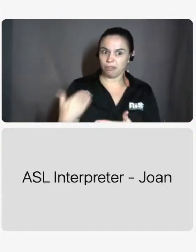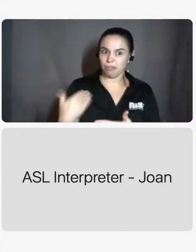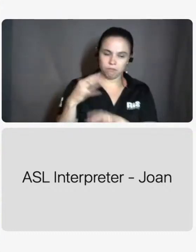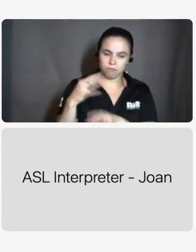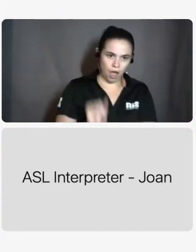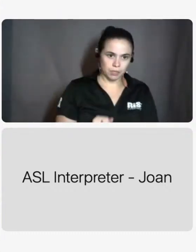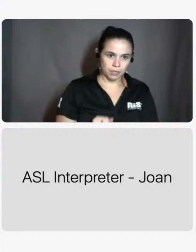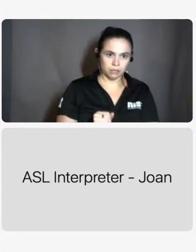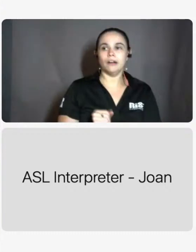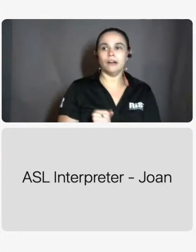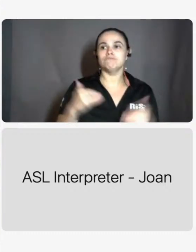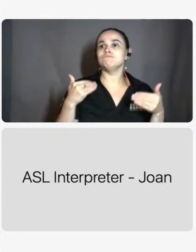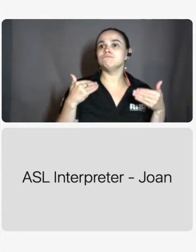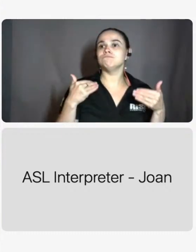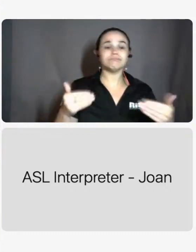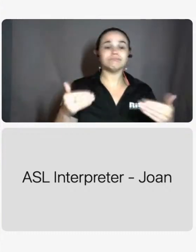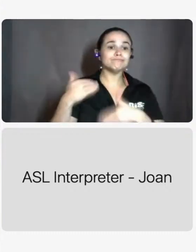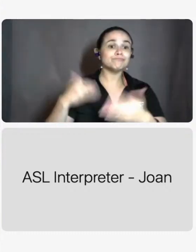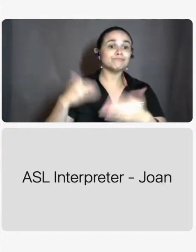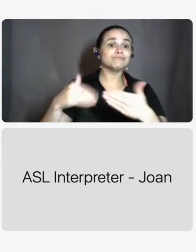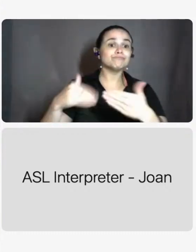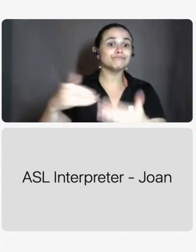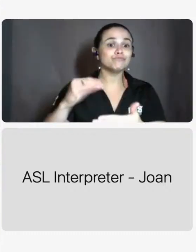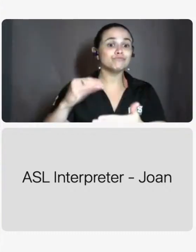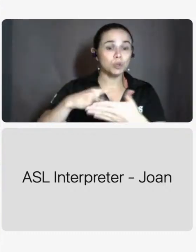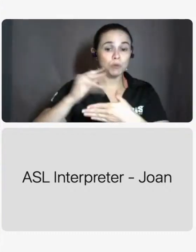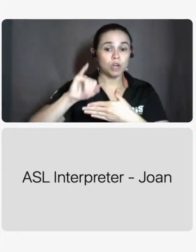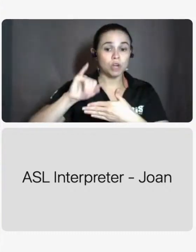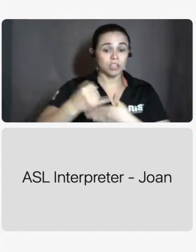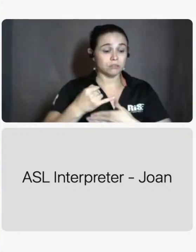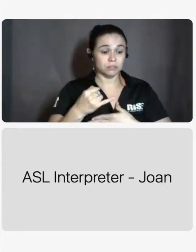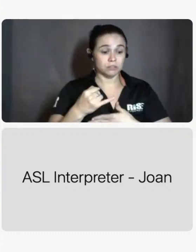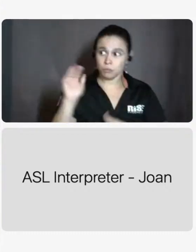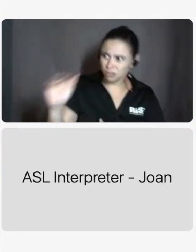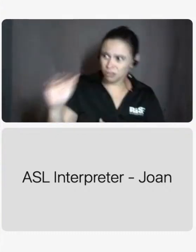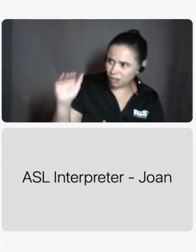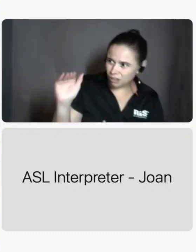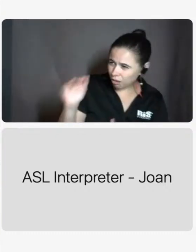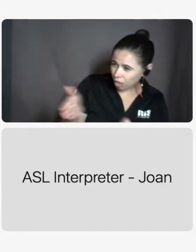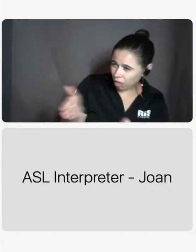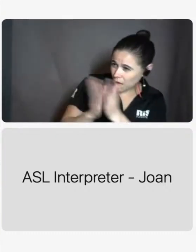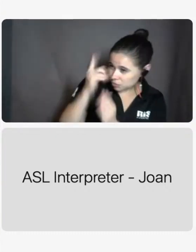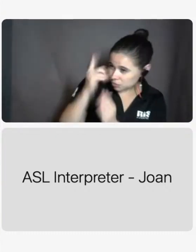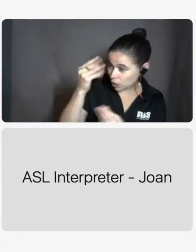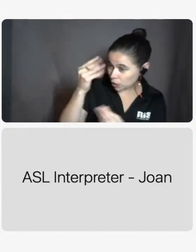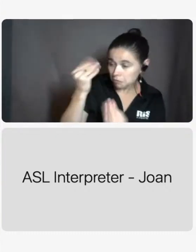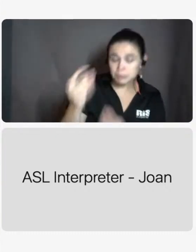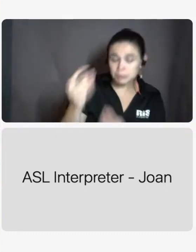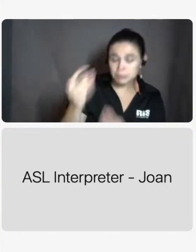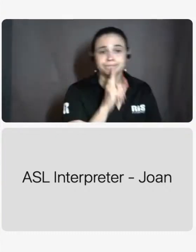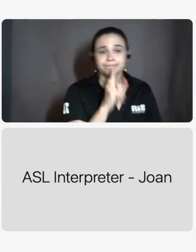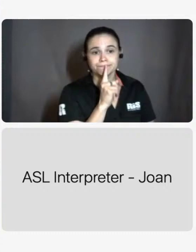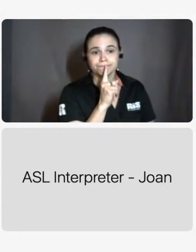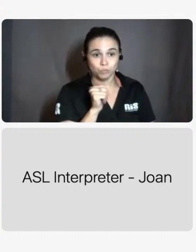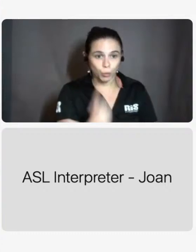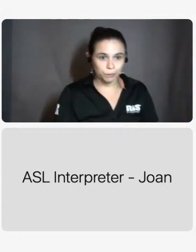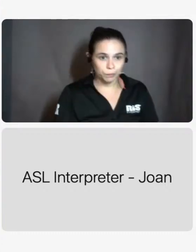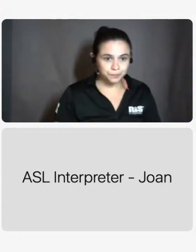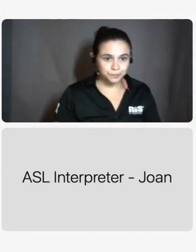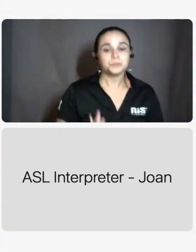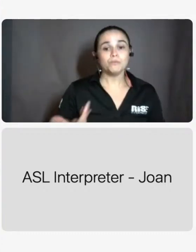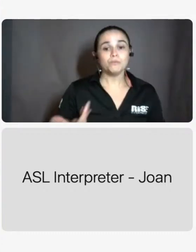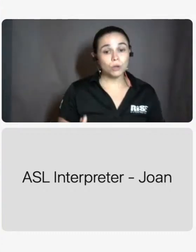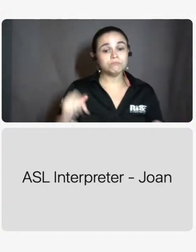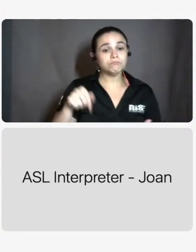for information on the project. In this case, the County of San Bernardino, the developer, worked well with us, and it gave us an opportunity to provide input.